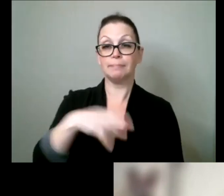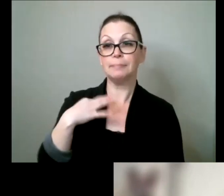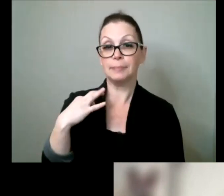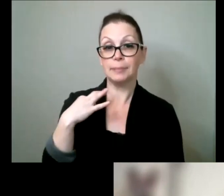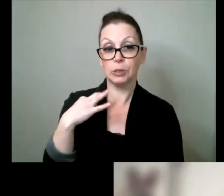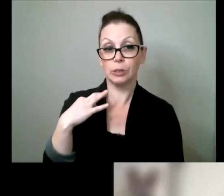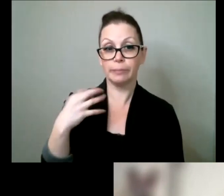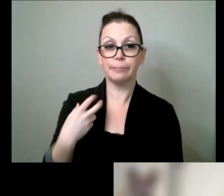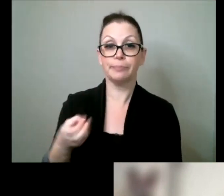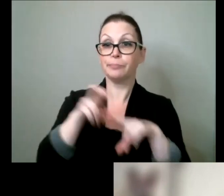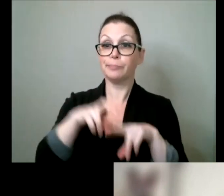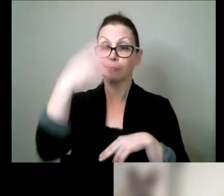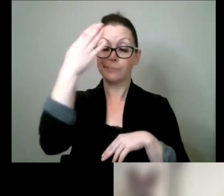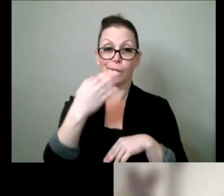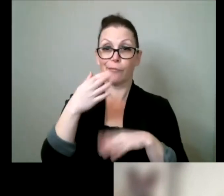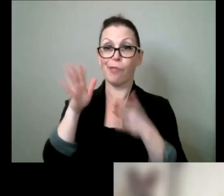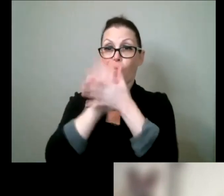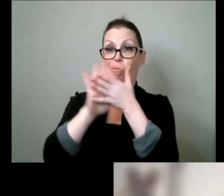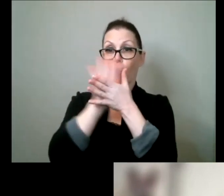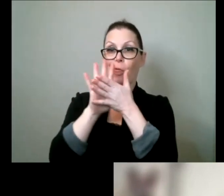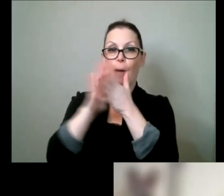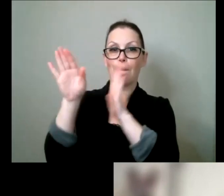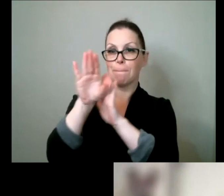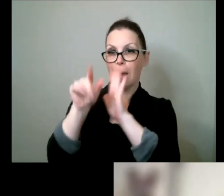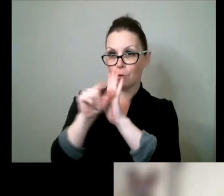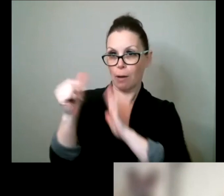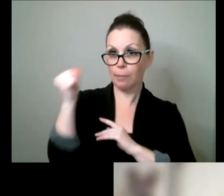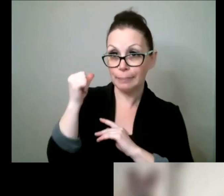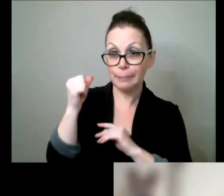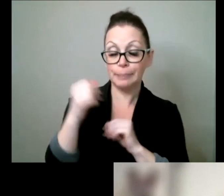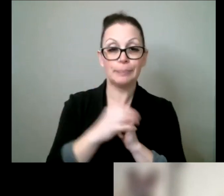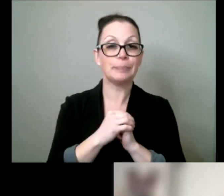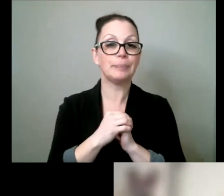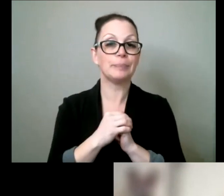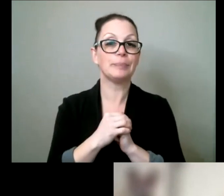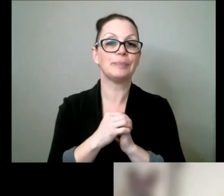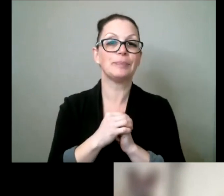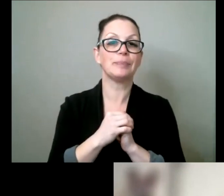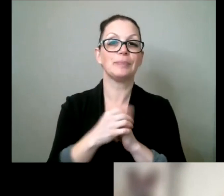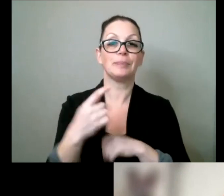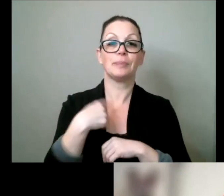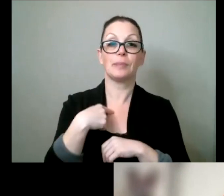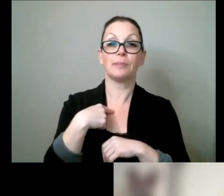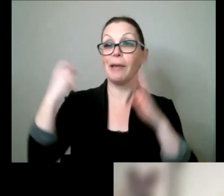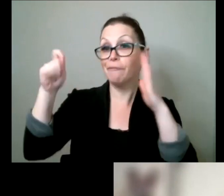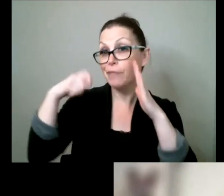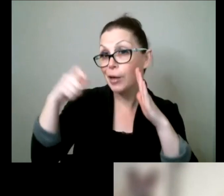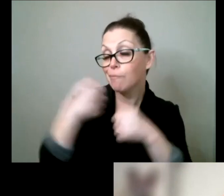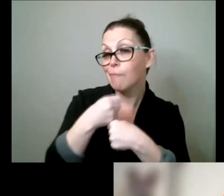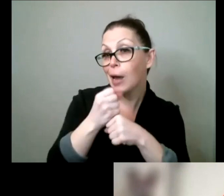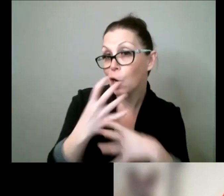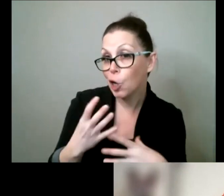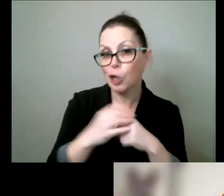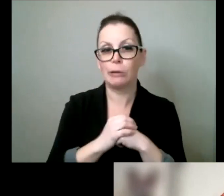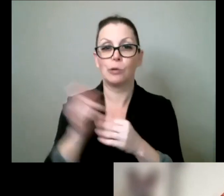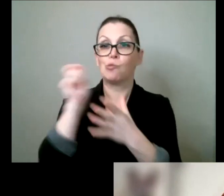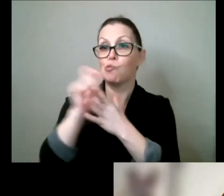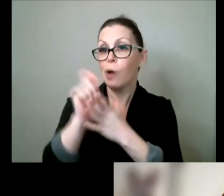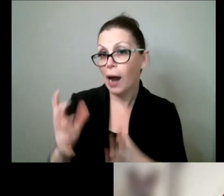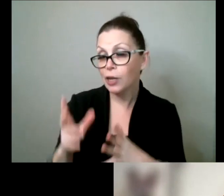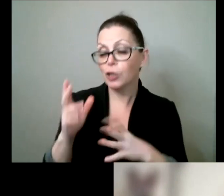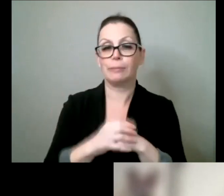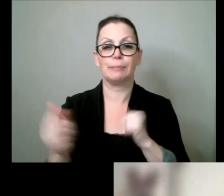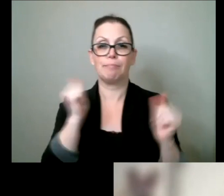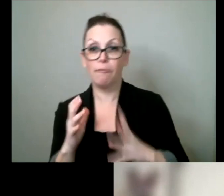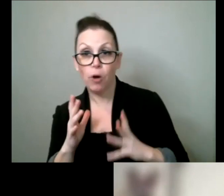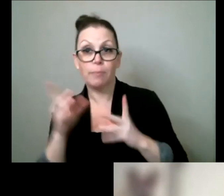and I'm sitting in front of a blurred background. I am a filmmaker. I am a writer,